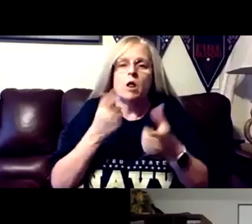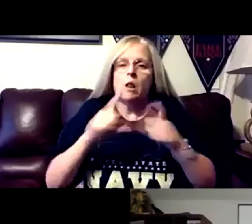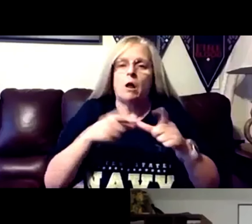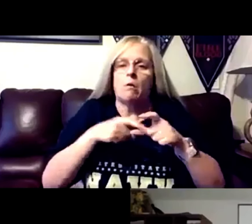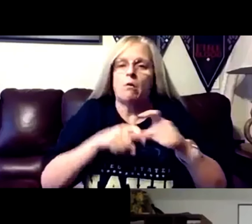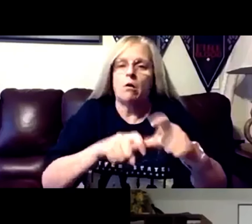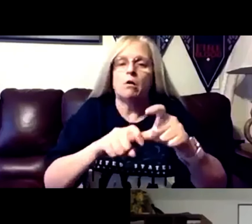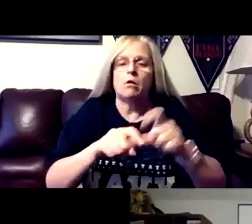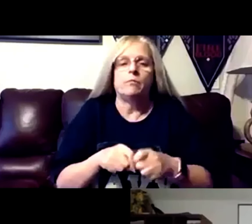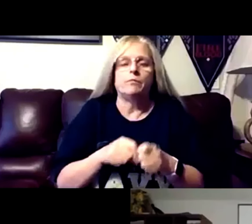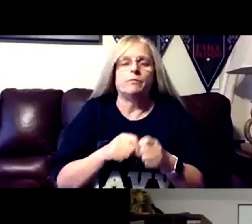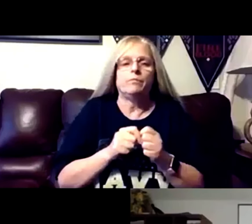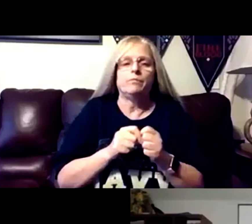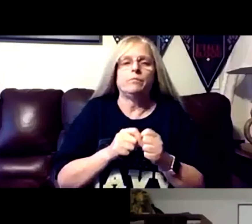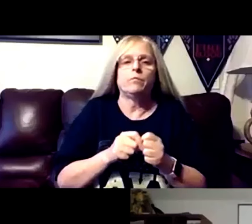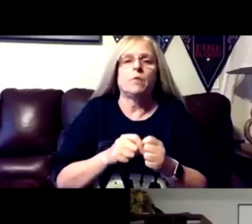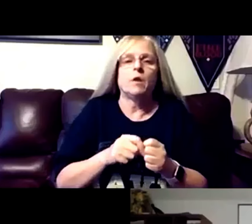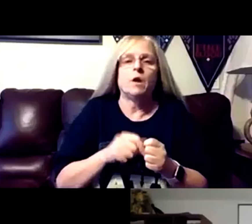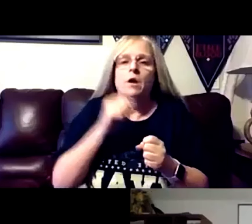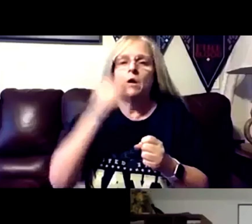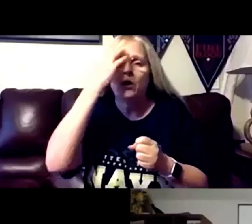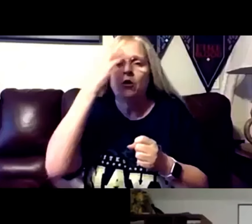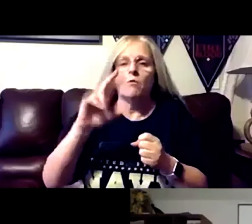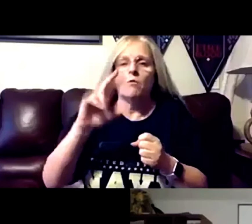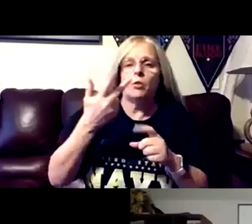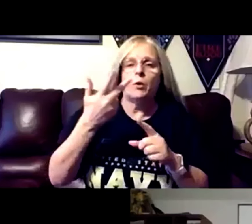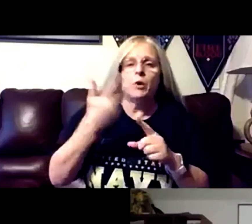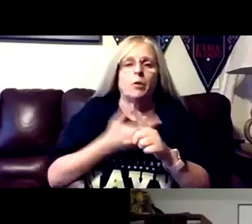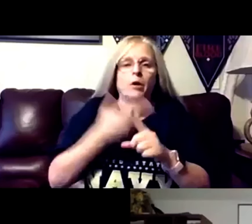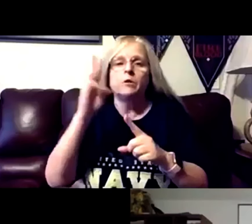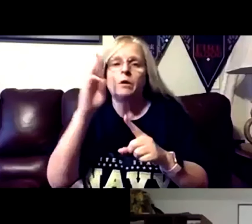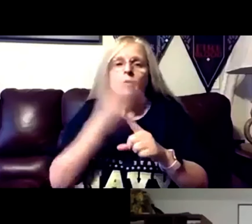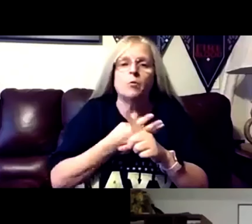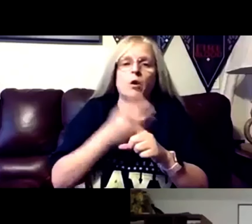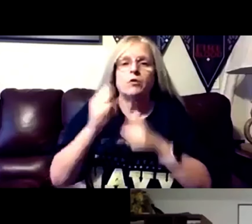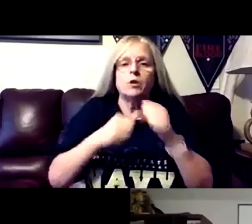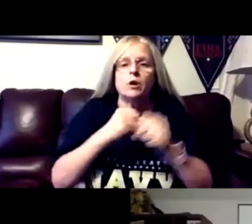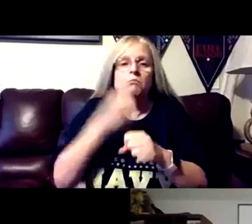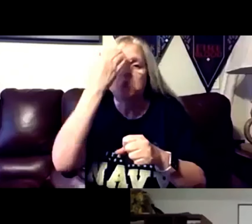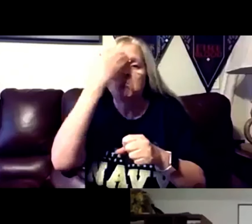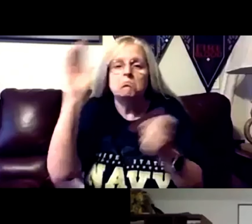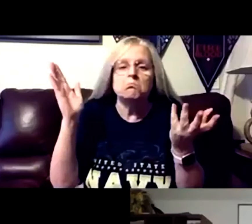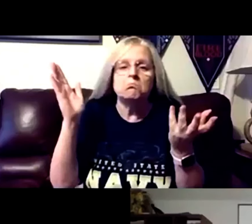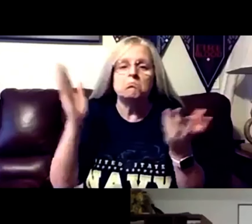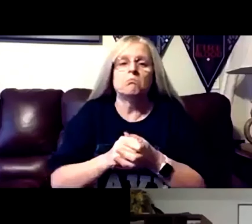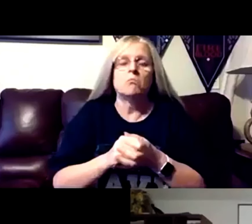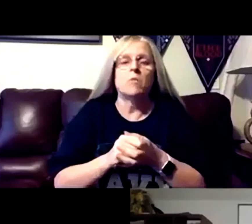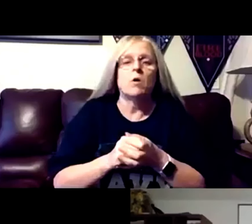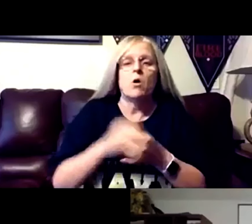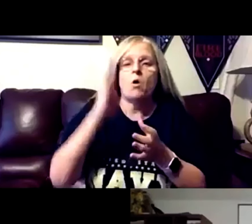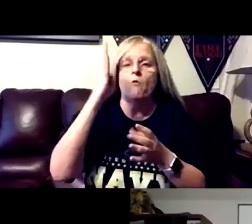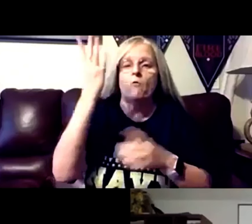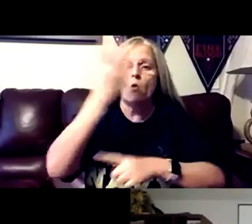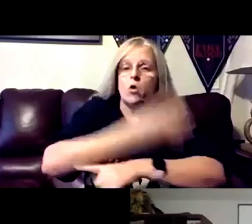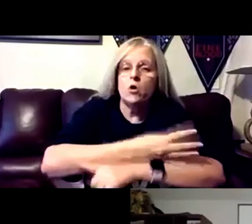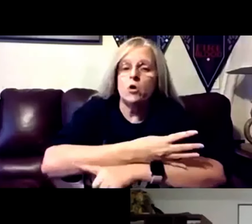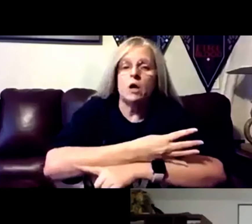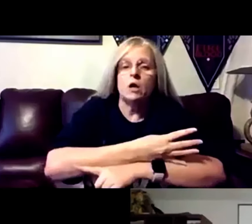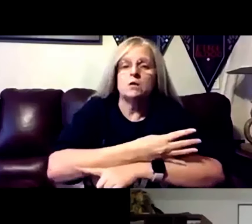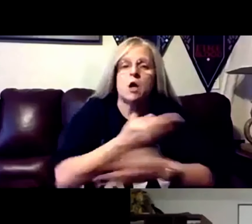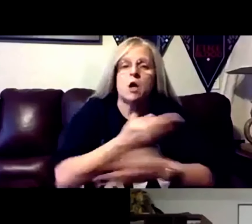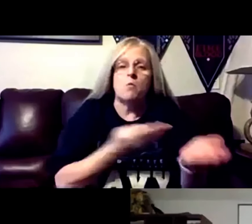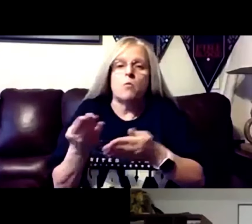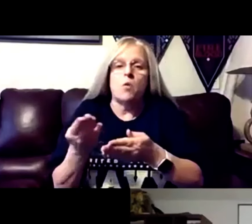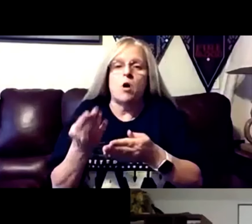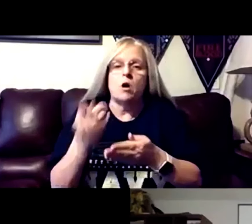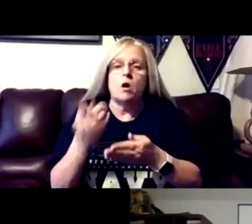And they didn't know if it would take 3 months, 6 months, a year. They did not know. And in 4 days, they brought in 1